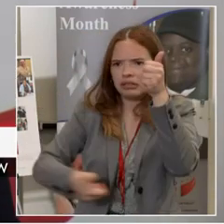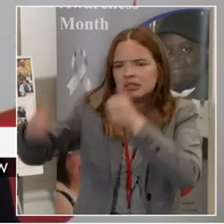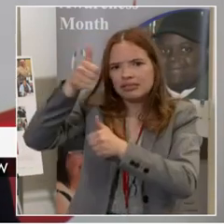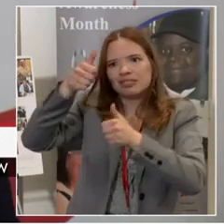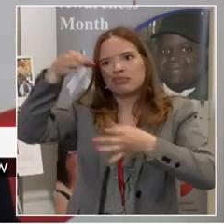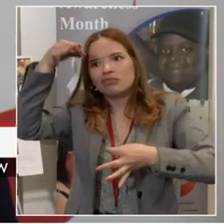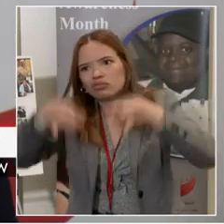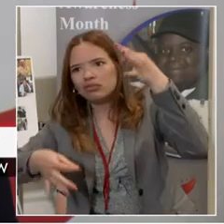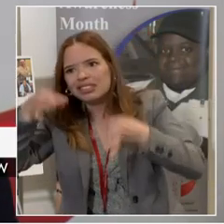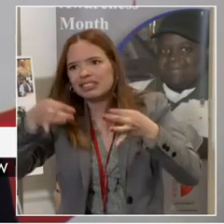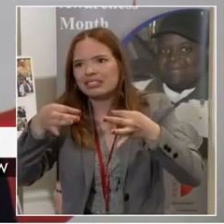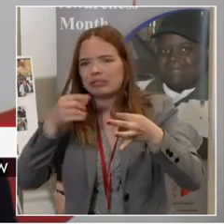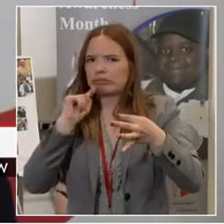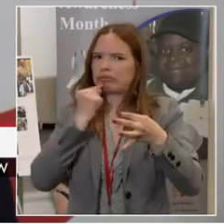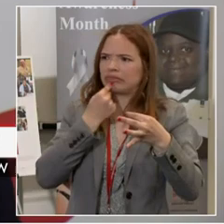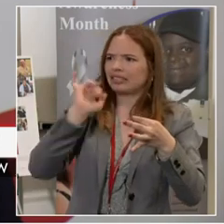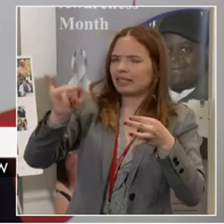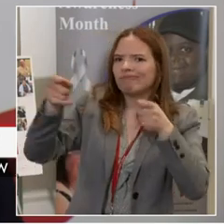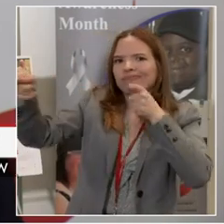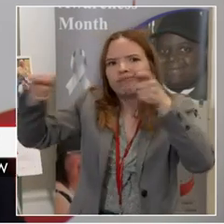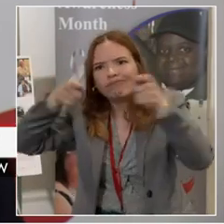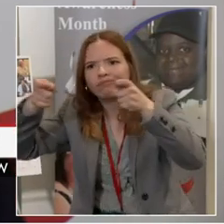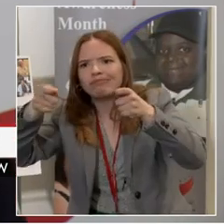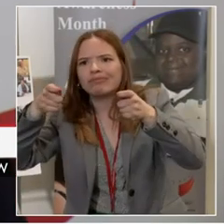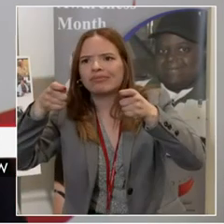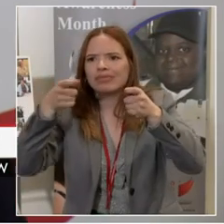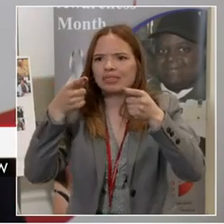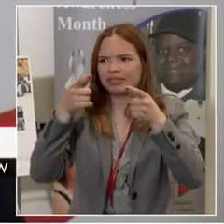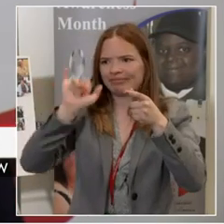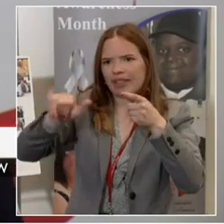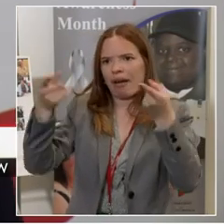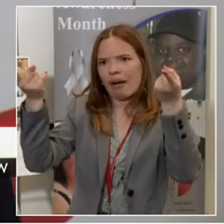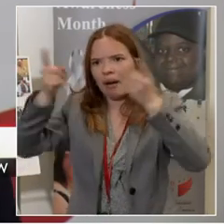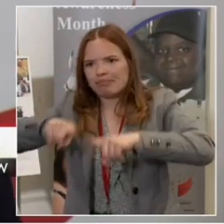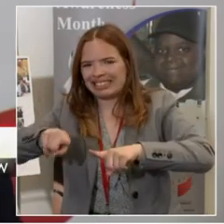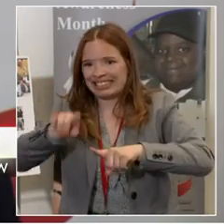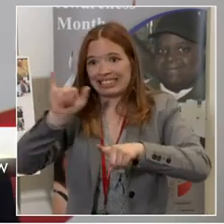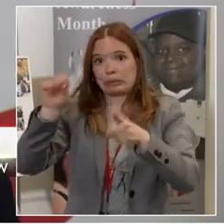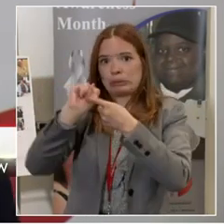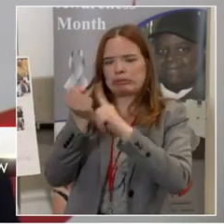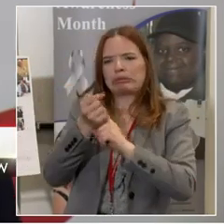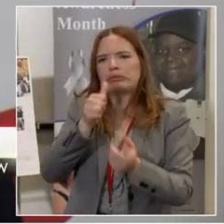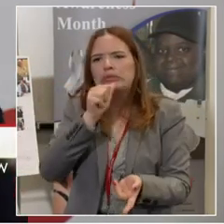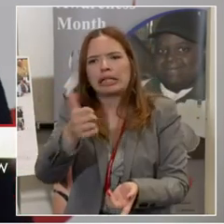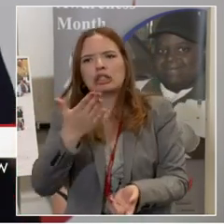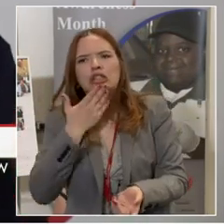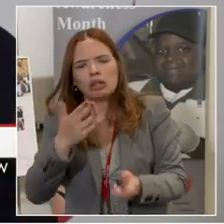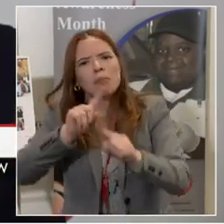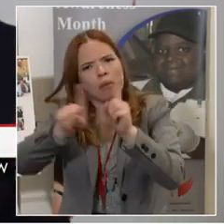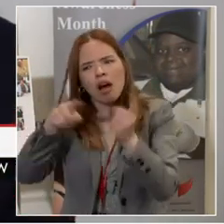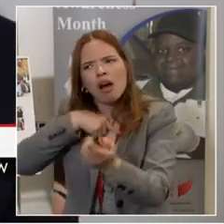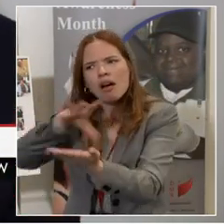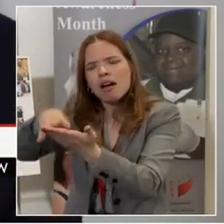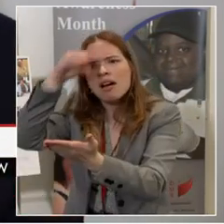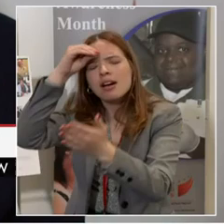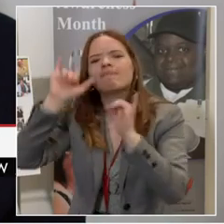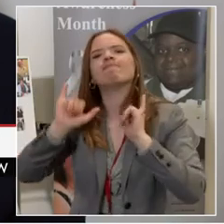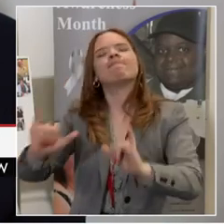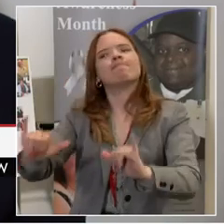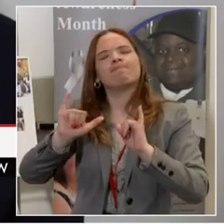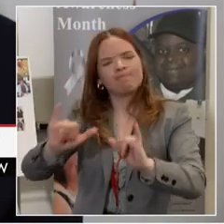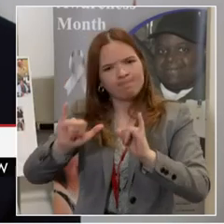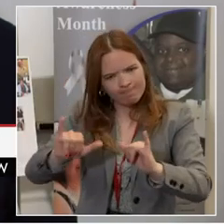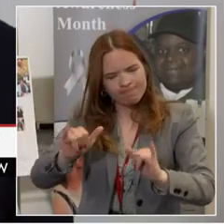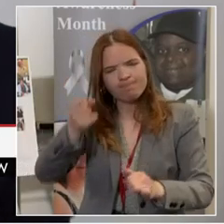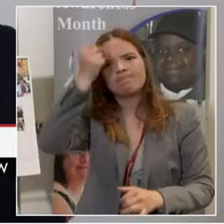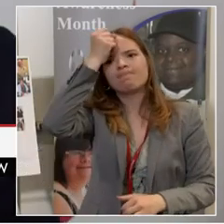an executive agency. None of that is good. But we did learn some things, and it is incumbent upon all of us, me with the